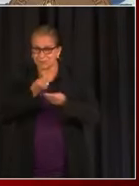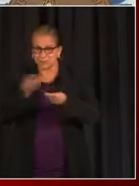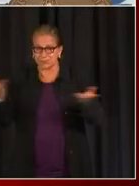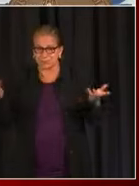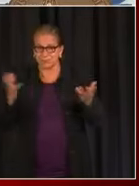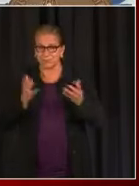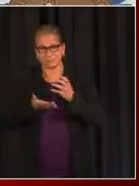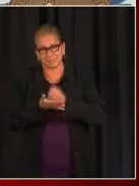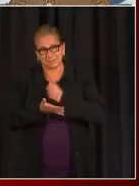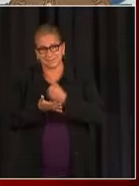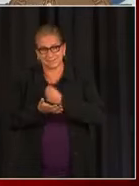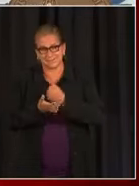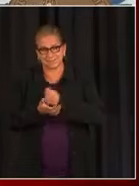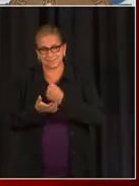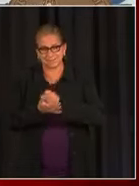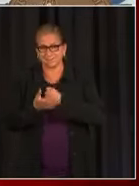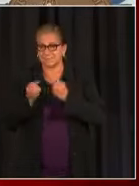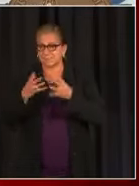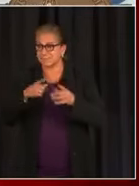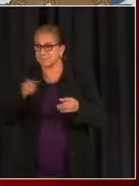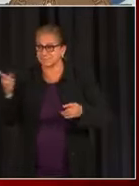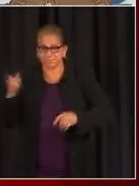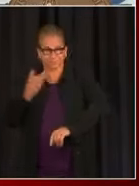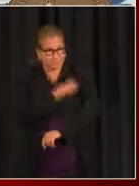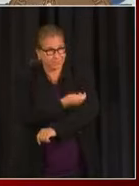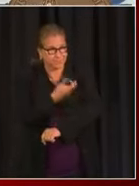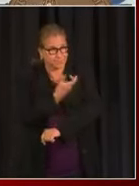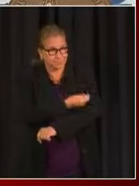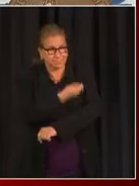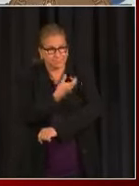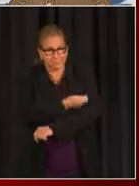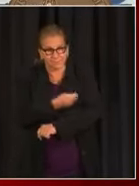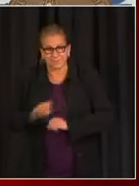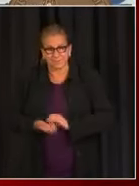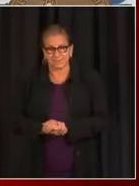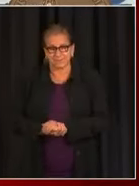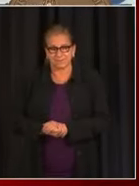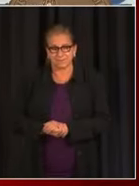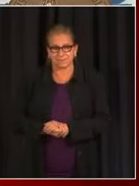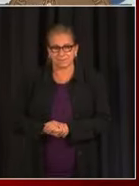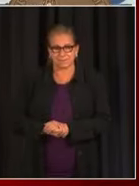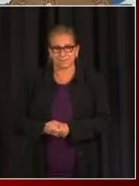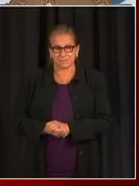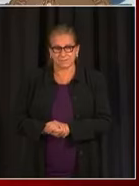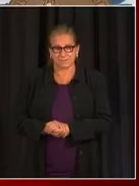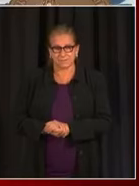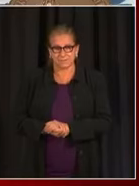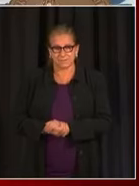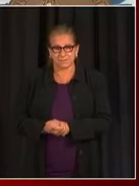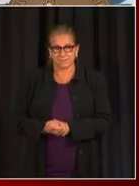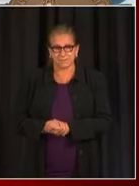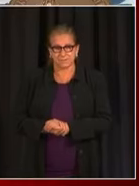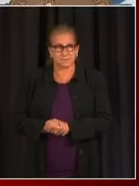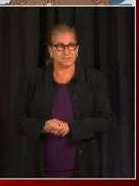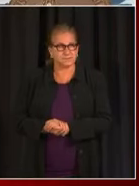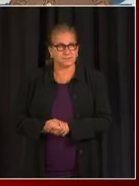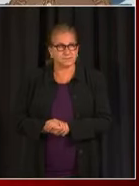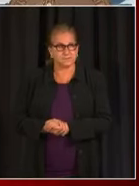earlier time, also an incentive for our government employees to report their vaccination